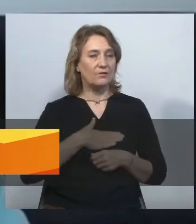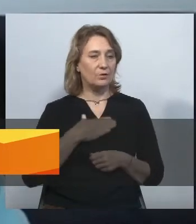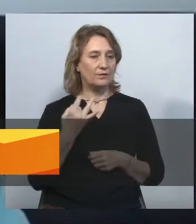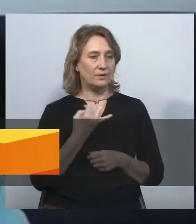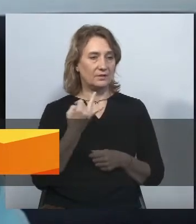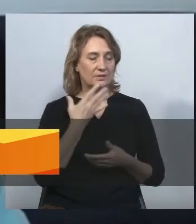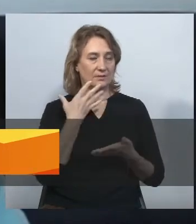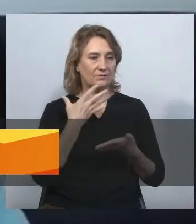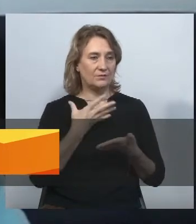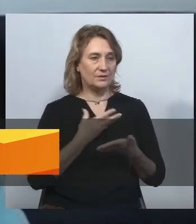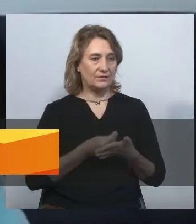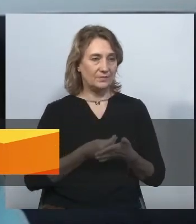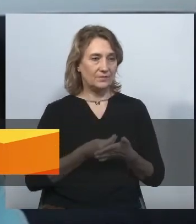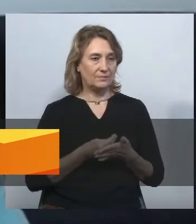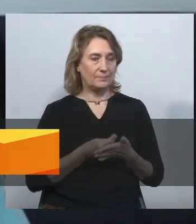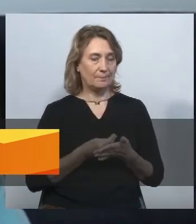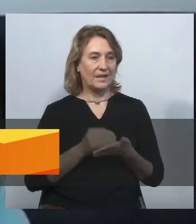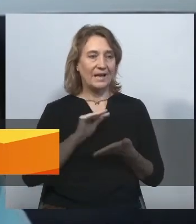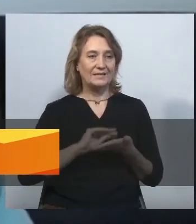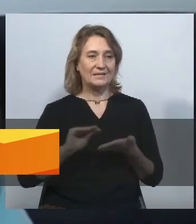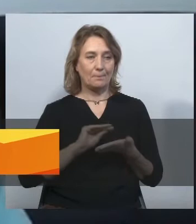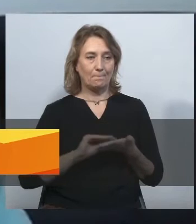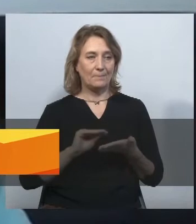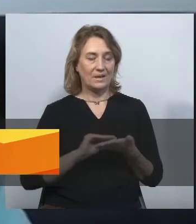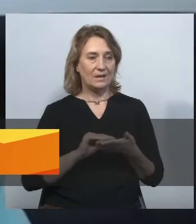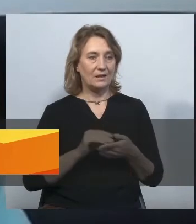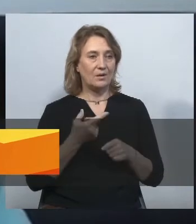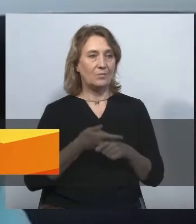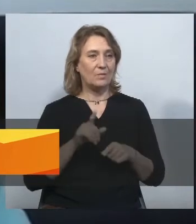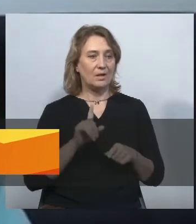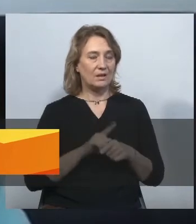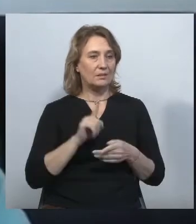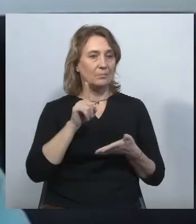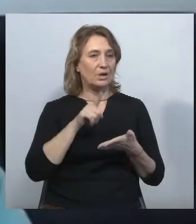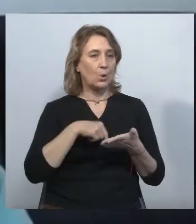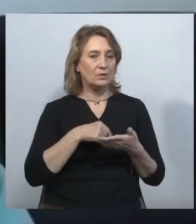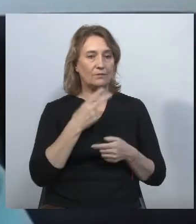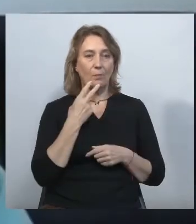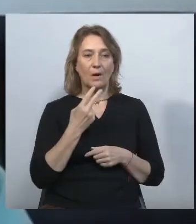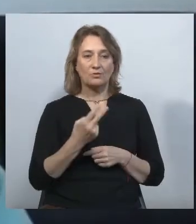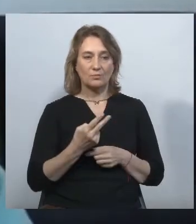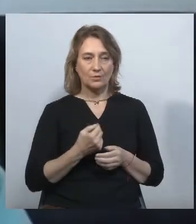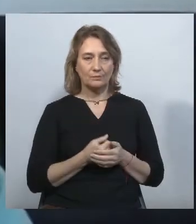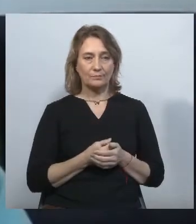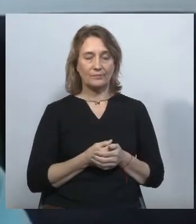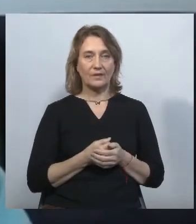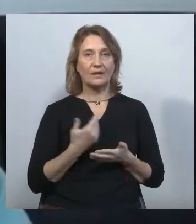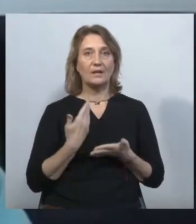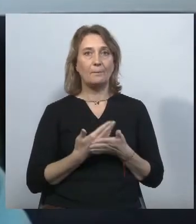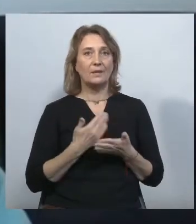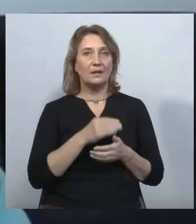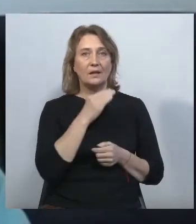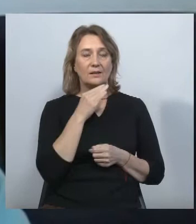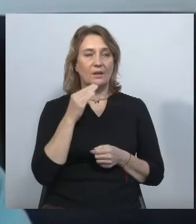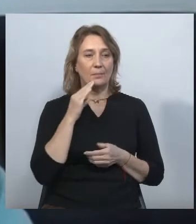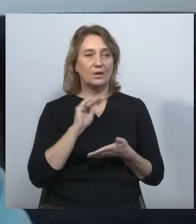about are about satisfying the owners of their media outlets. And we see that on